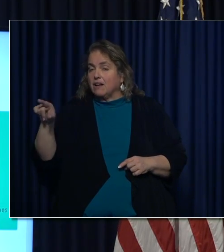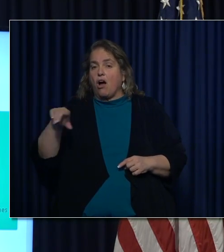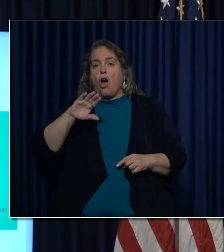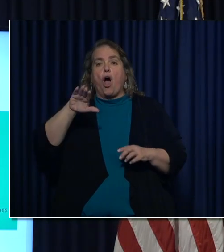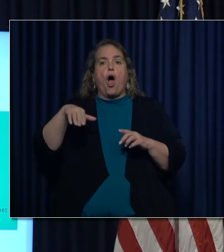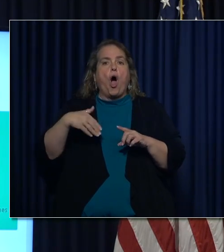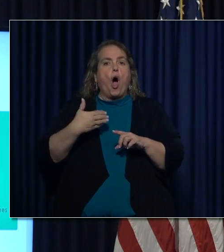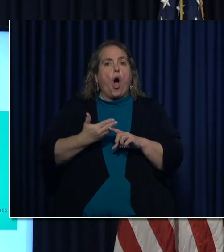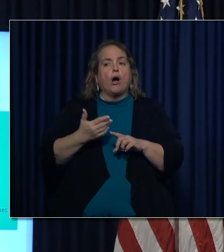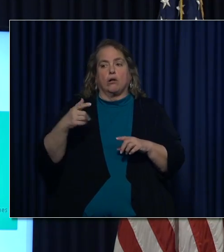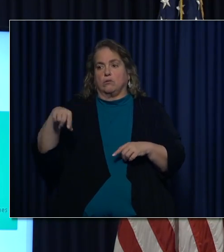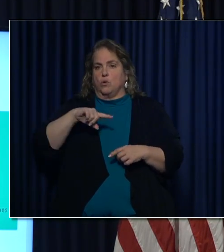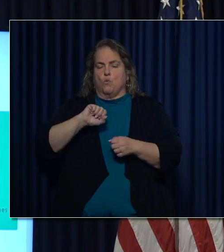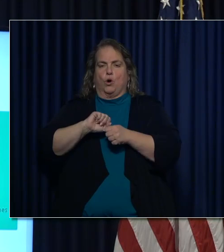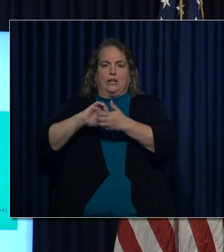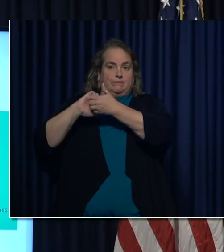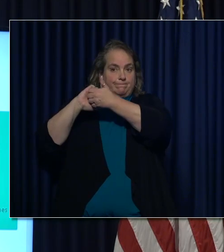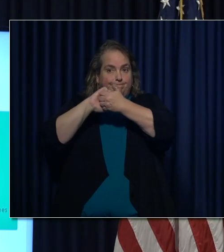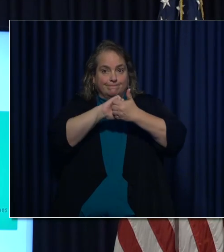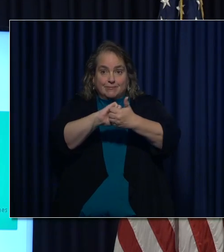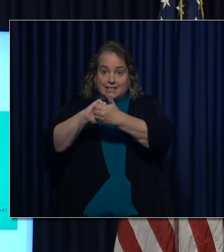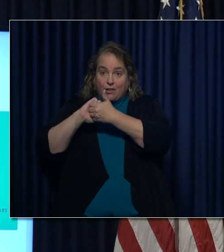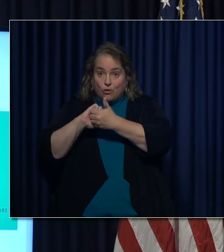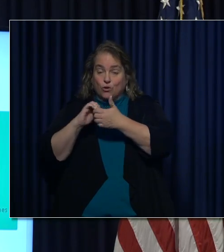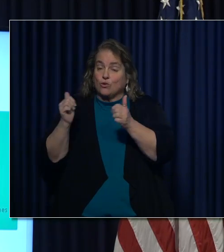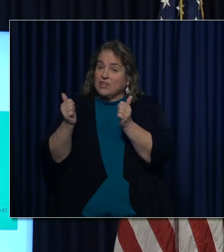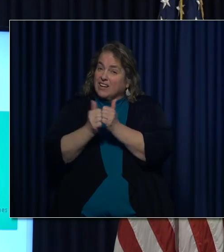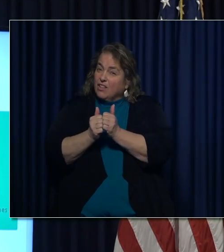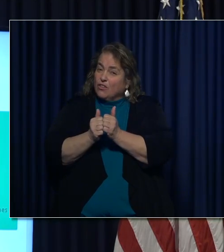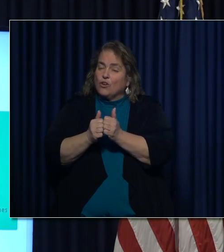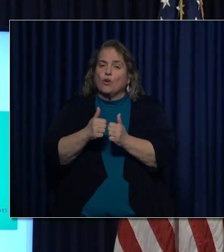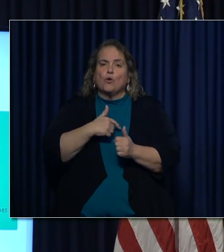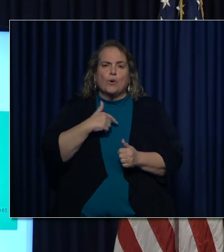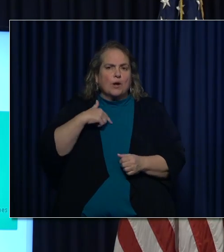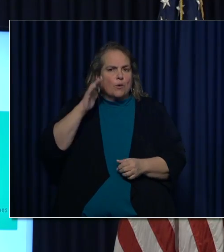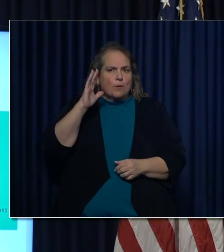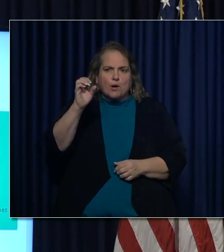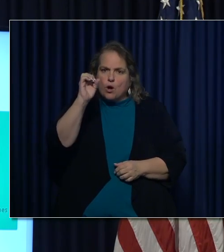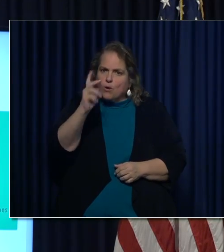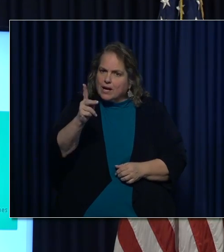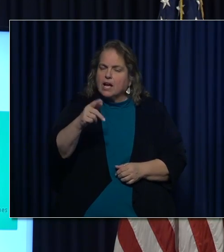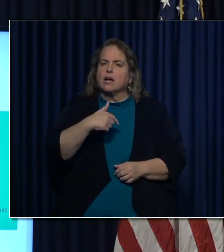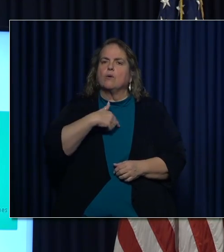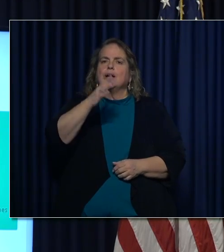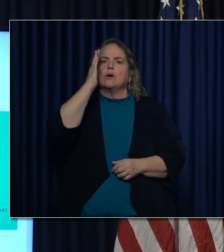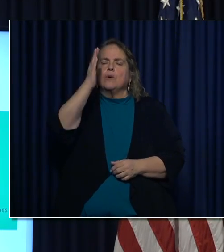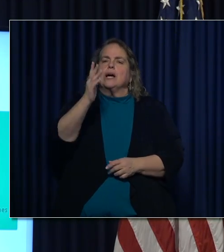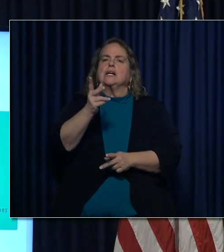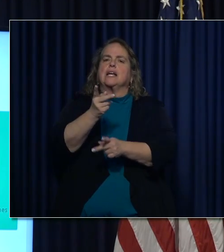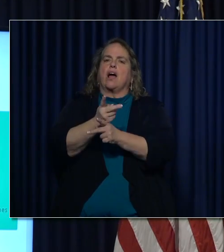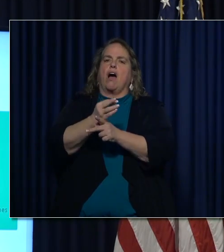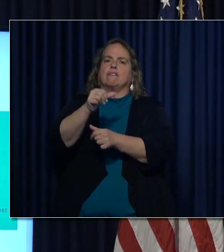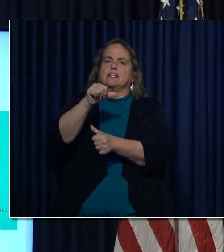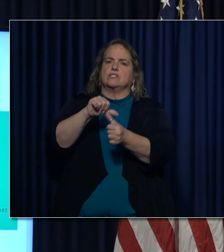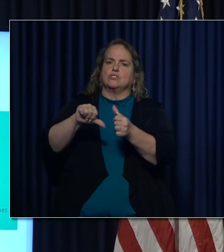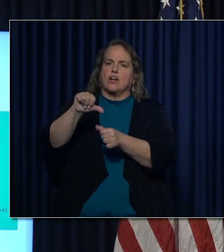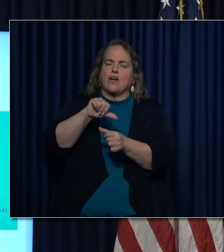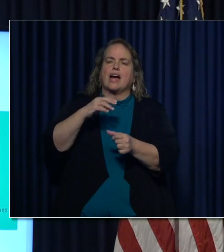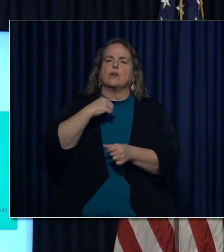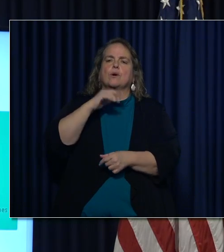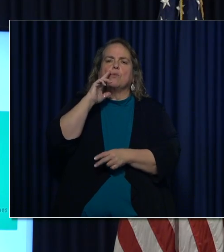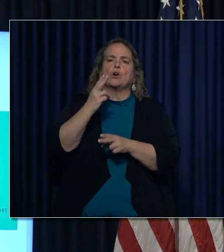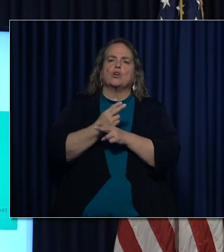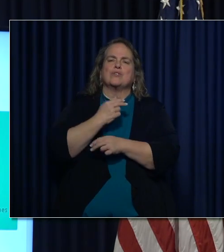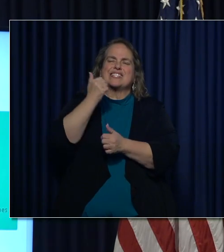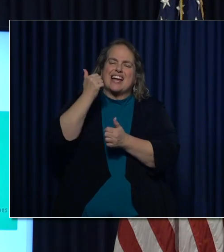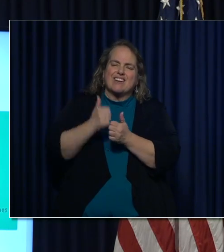are, again, going to get through this together. We will be okay. We will take care of each other, and we're going to use every state